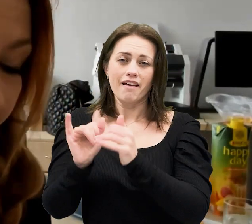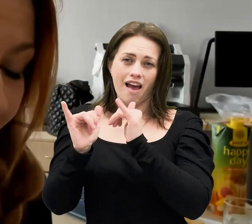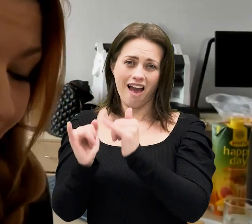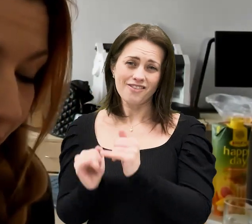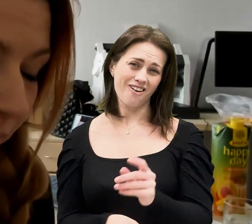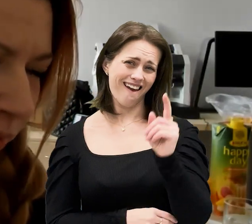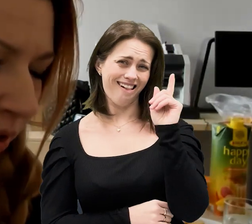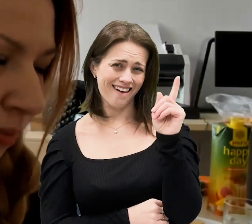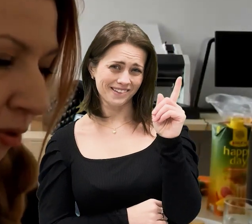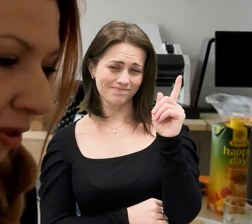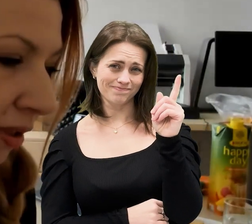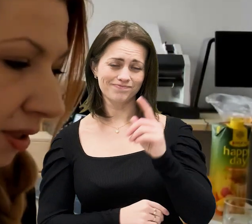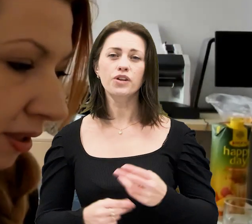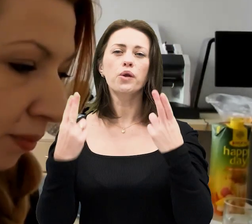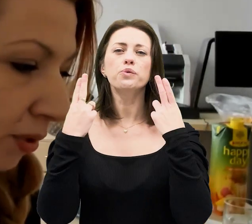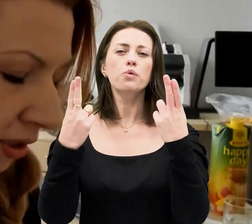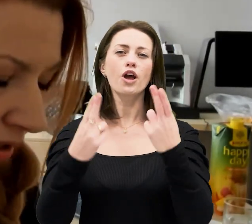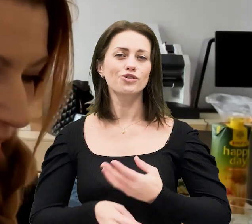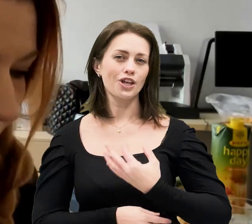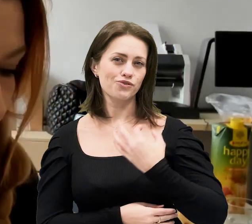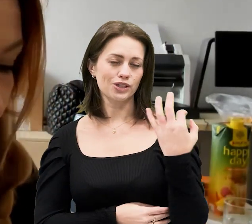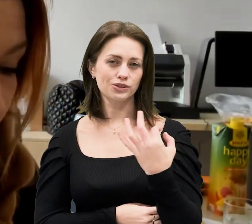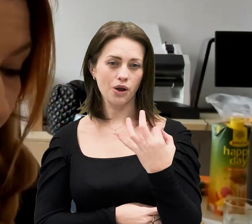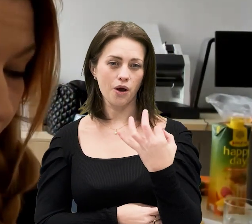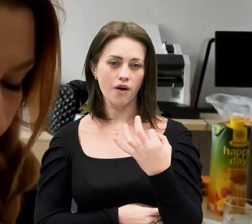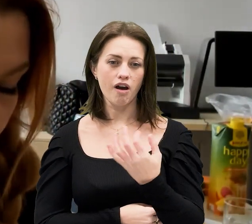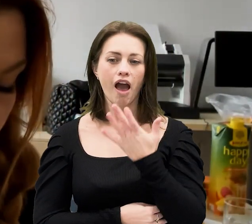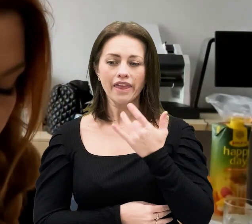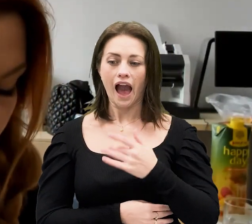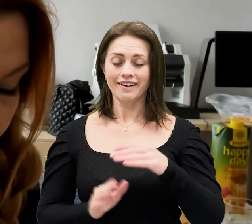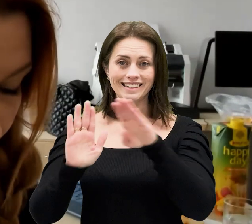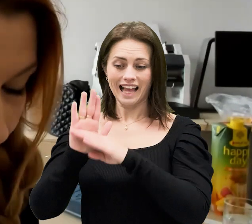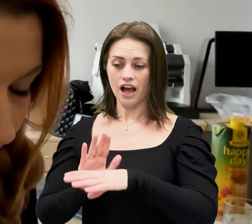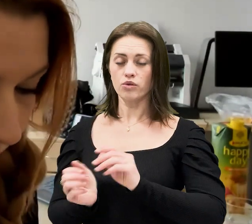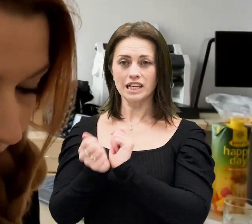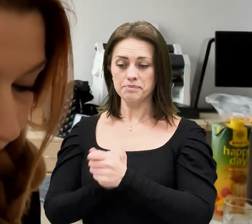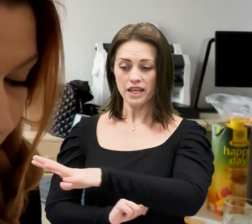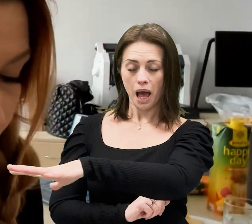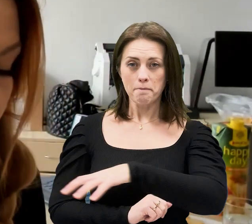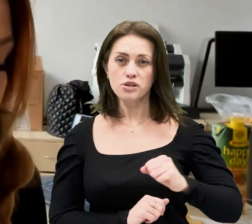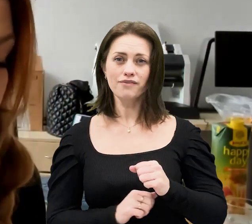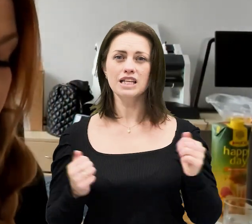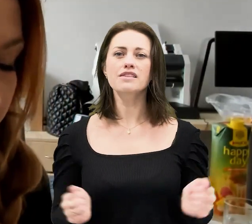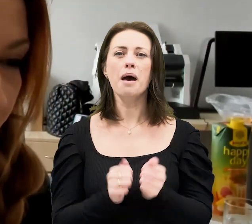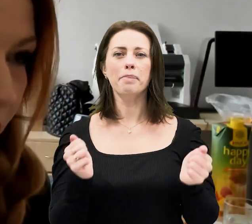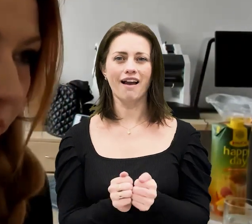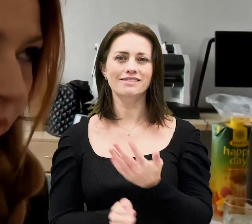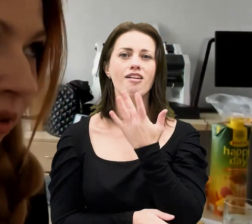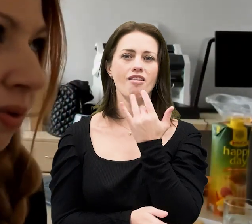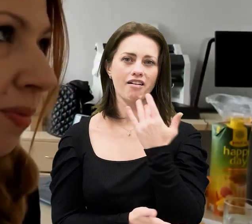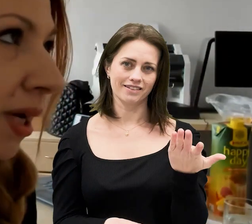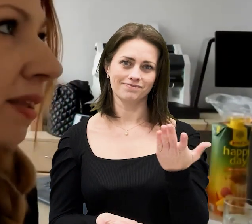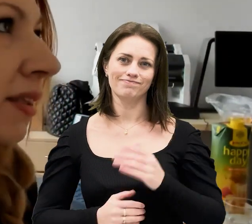is one thing, but what is more important is how we how we transform these